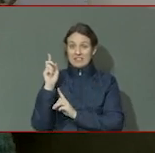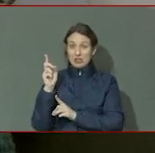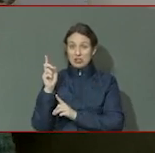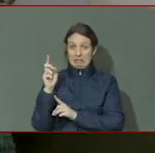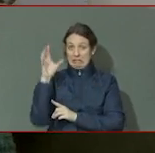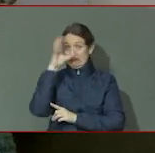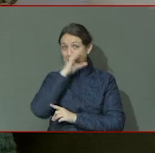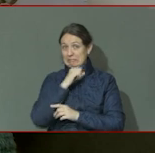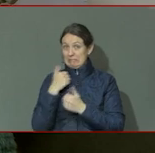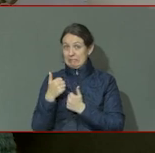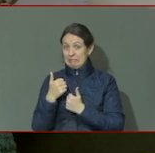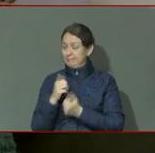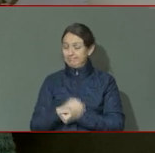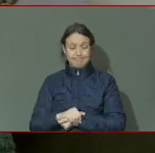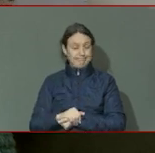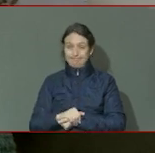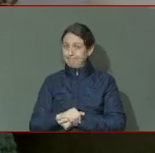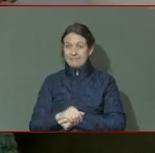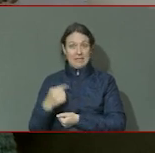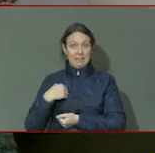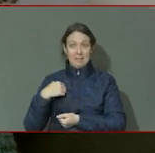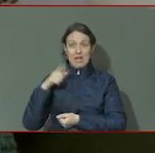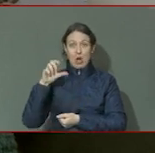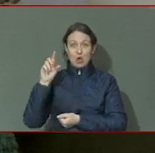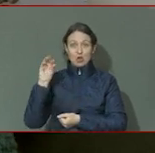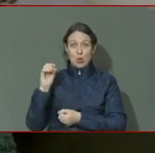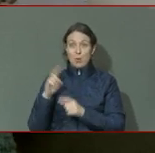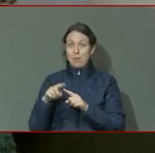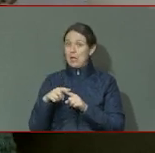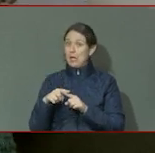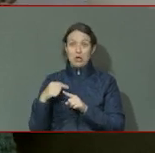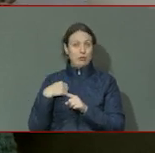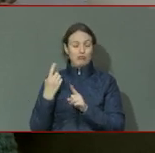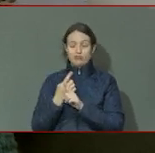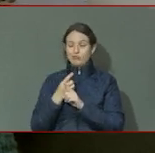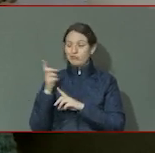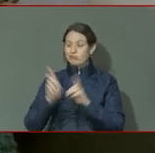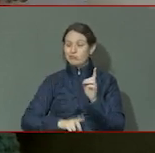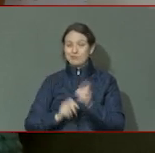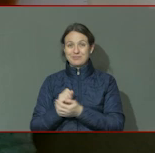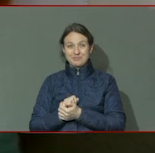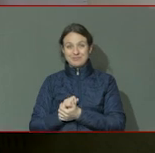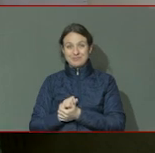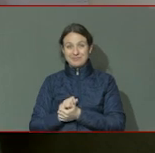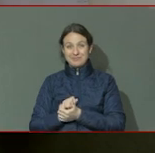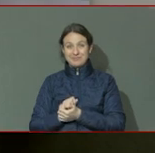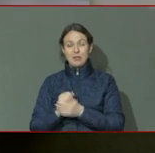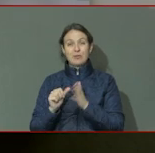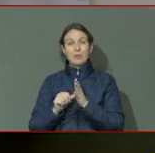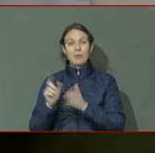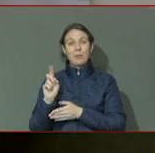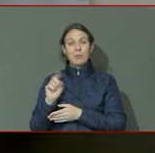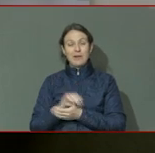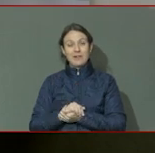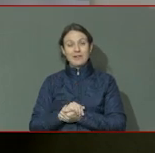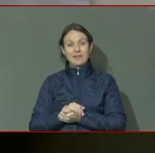guesser. That's why I don't play the lotto. I don't win because I can't guess numbers. Okay, so the important thing is you